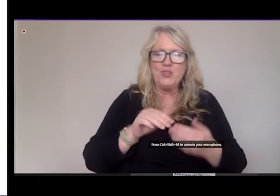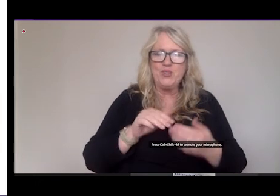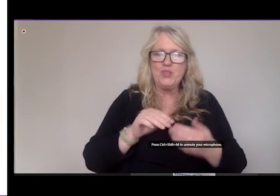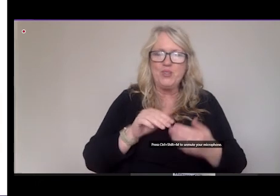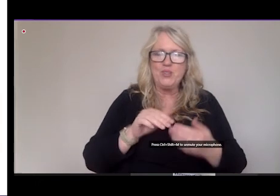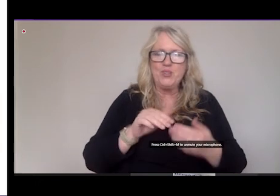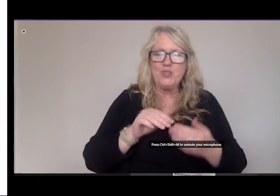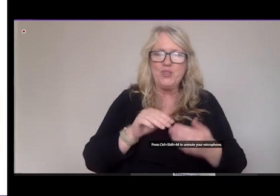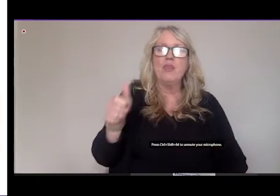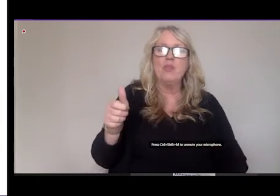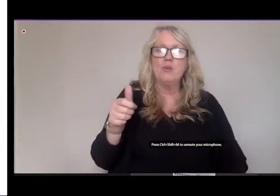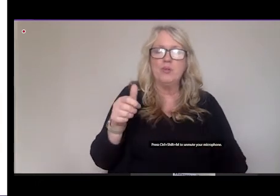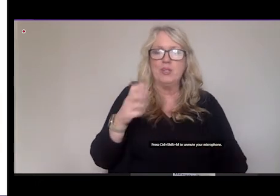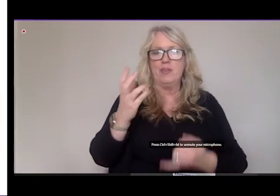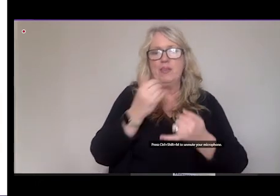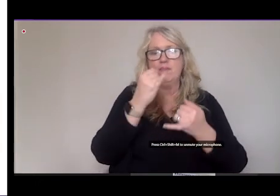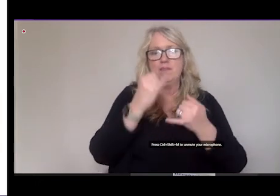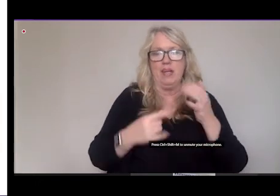Excuse me.